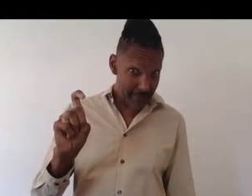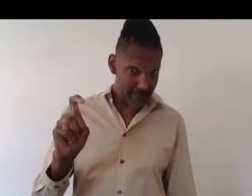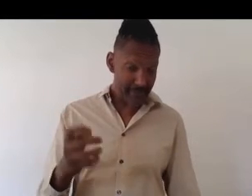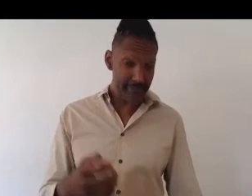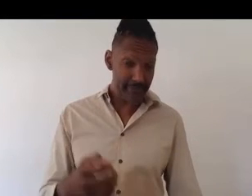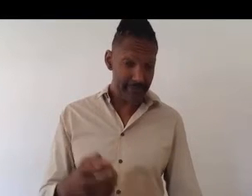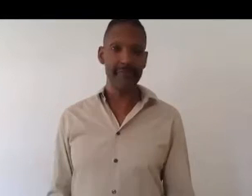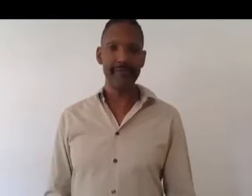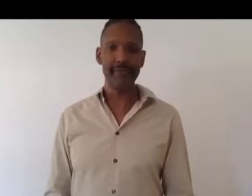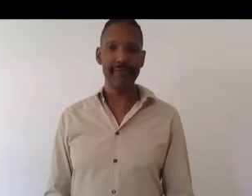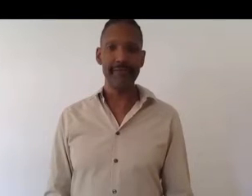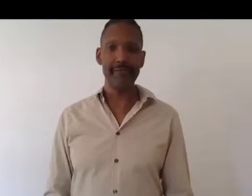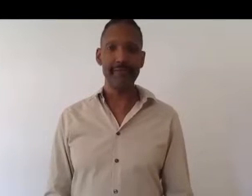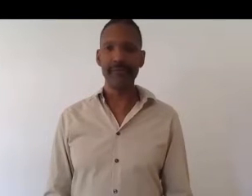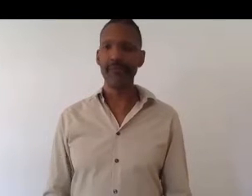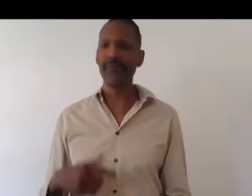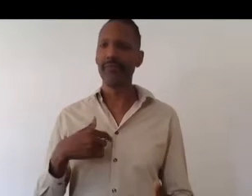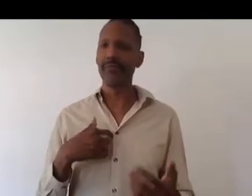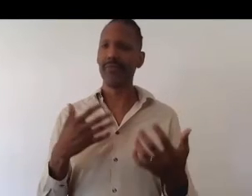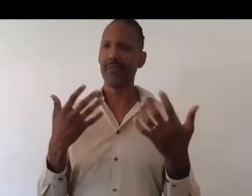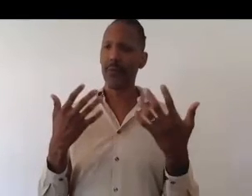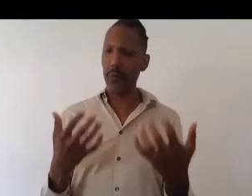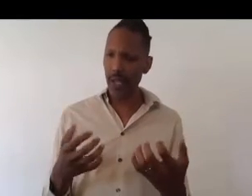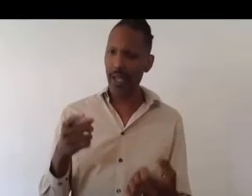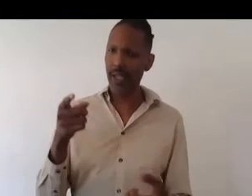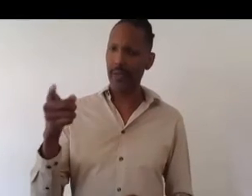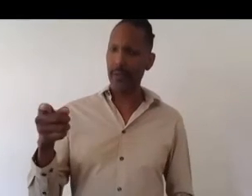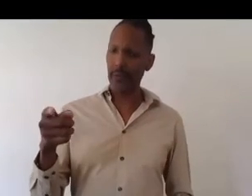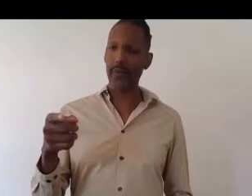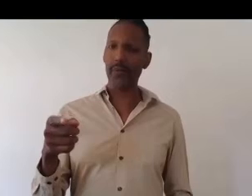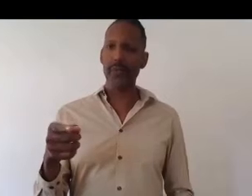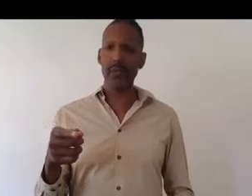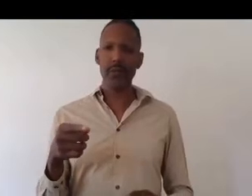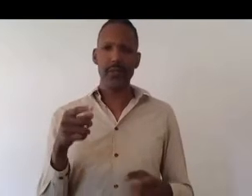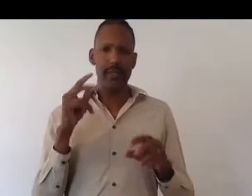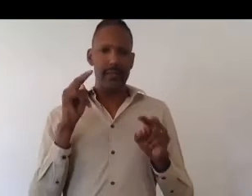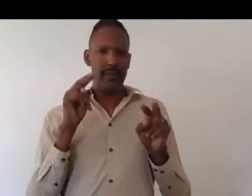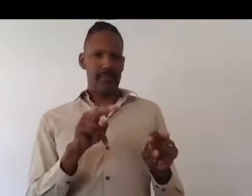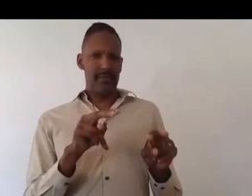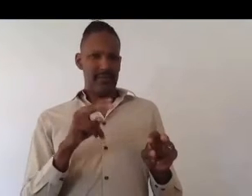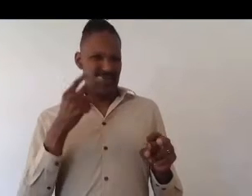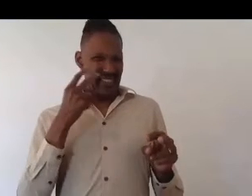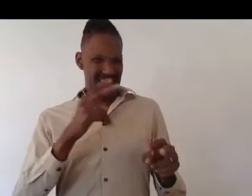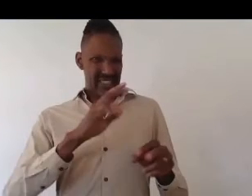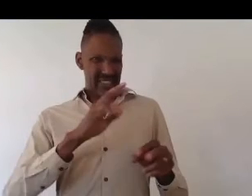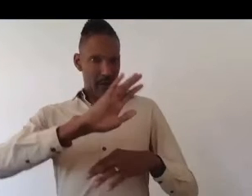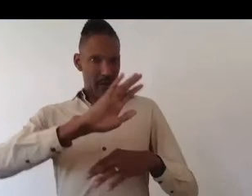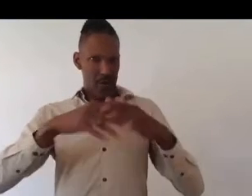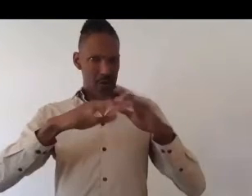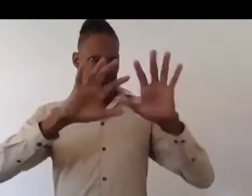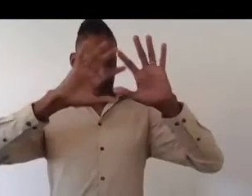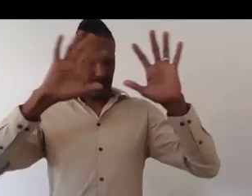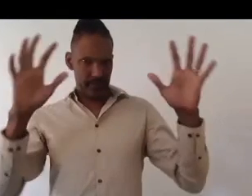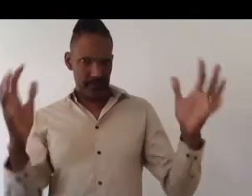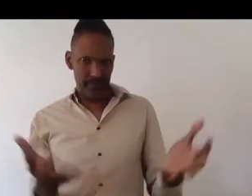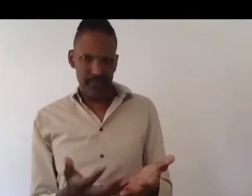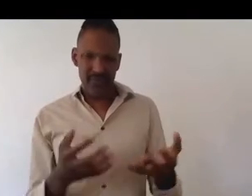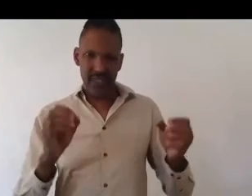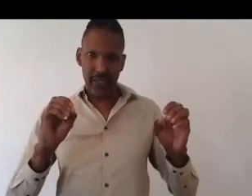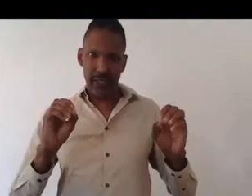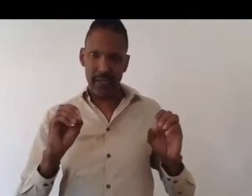want you at the end of this presentation or soon in the future to see the whole world, see your children's whole worlds